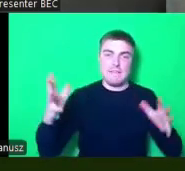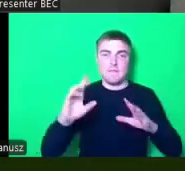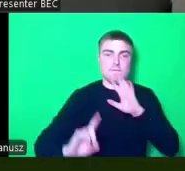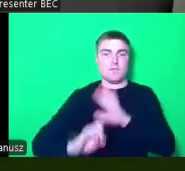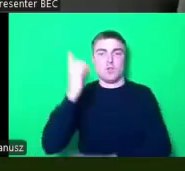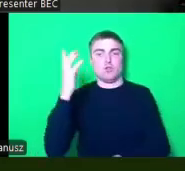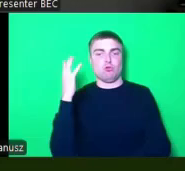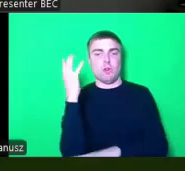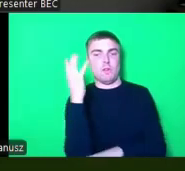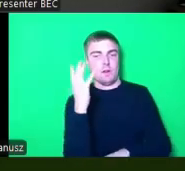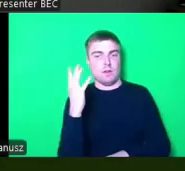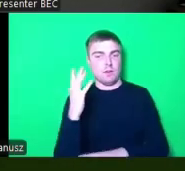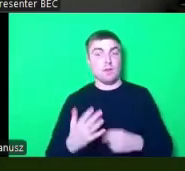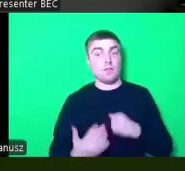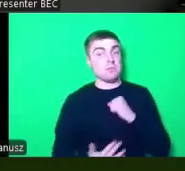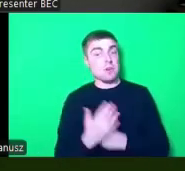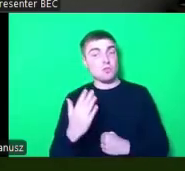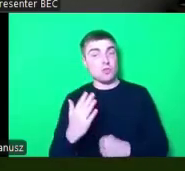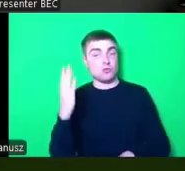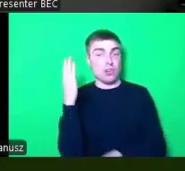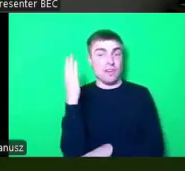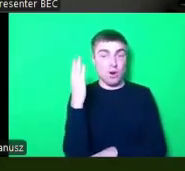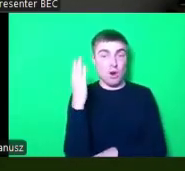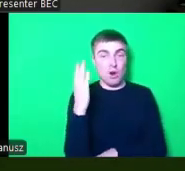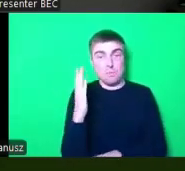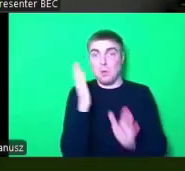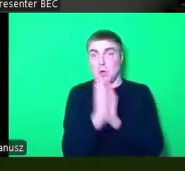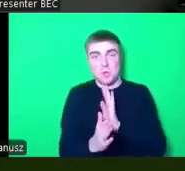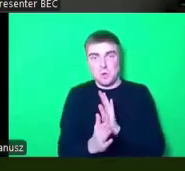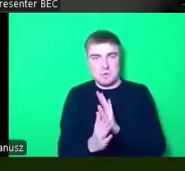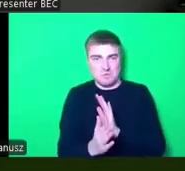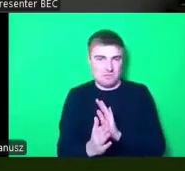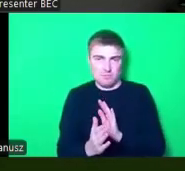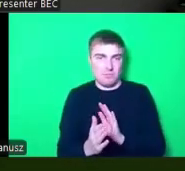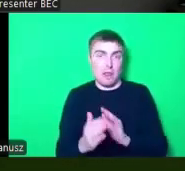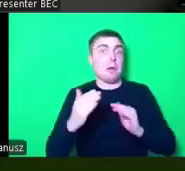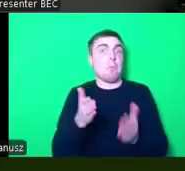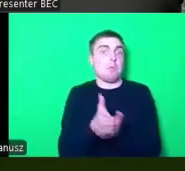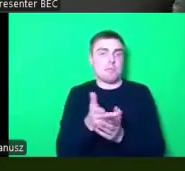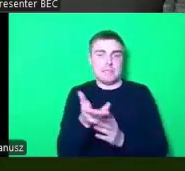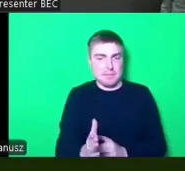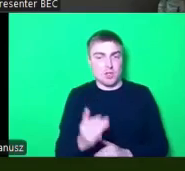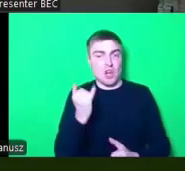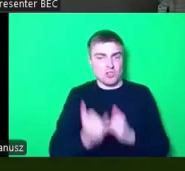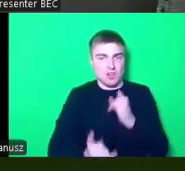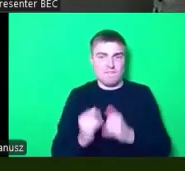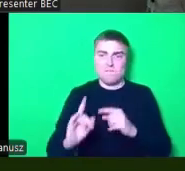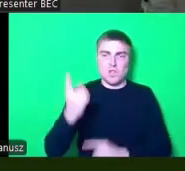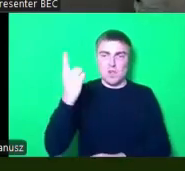not enough. It needs to be a big tree, because big trees have big crowns and they have much stronger effect on this human